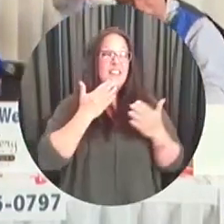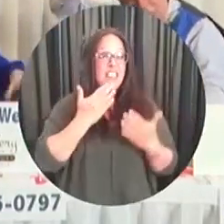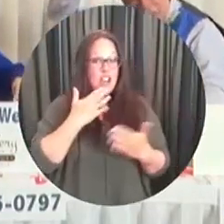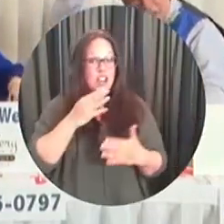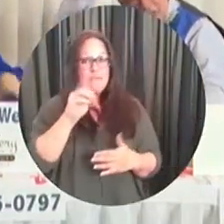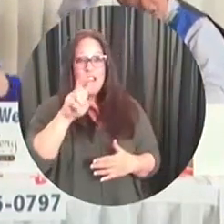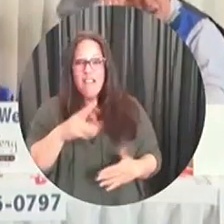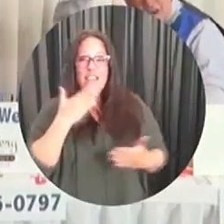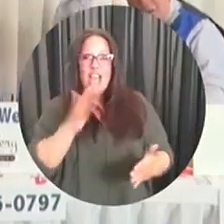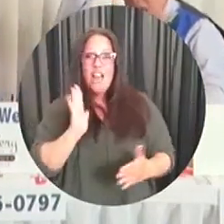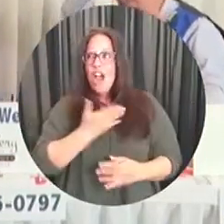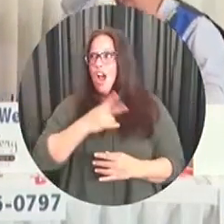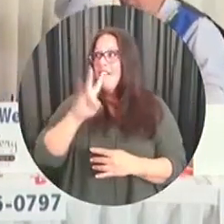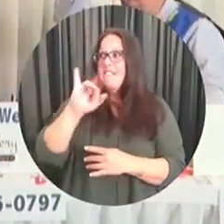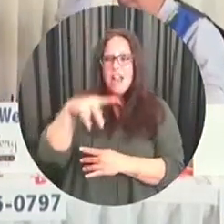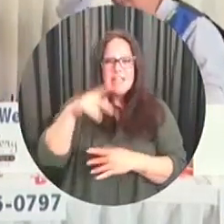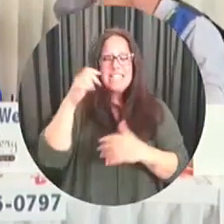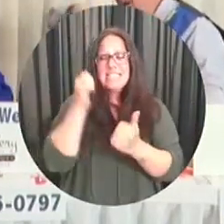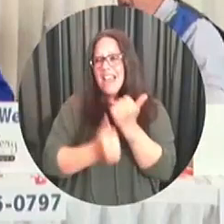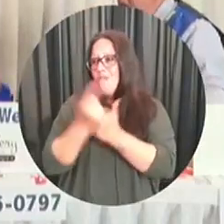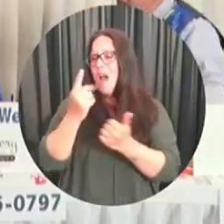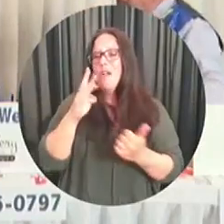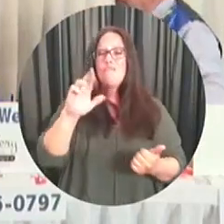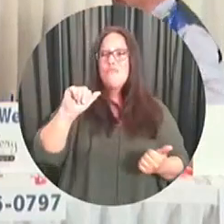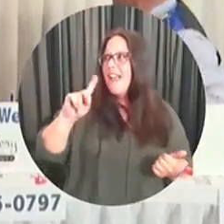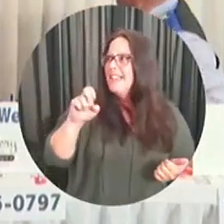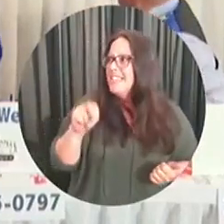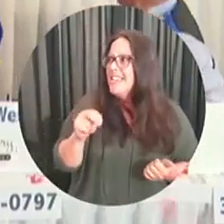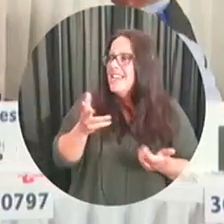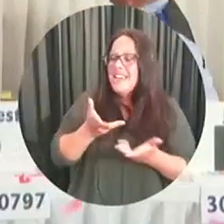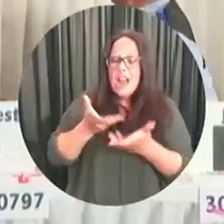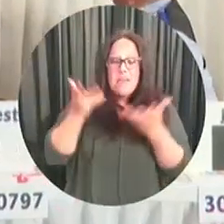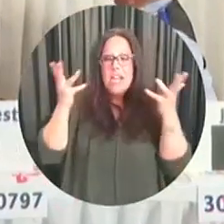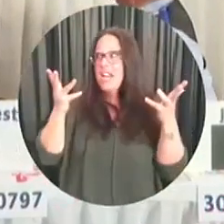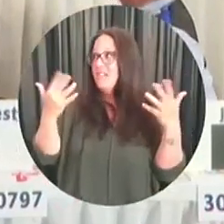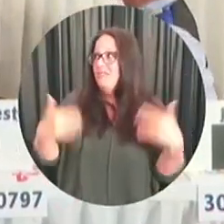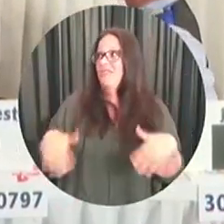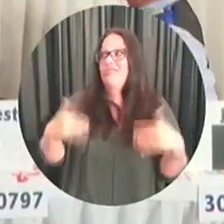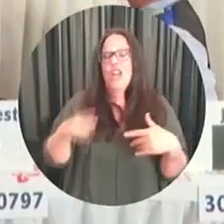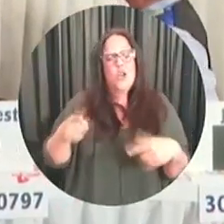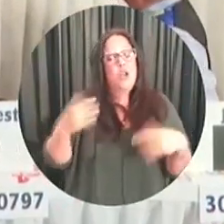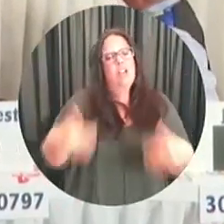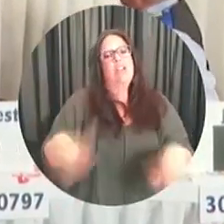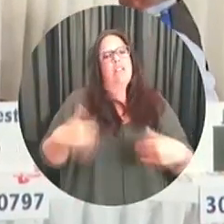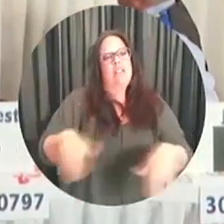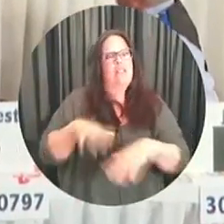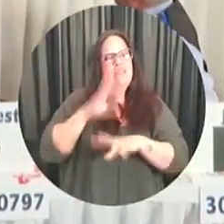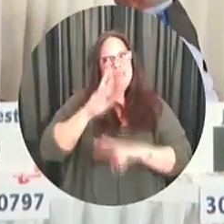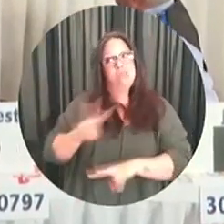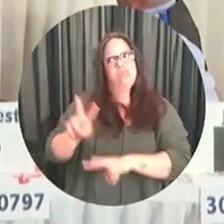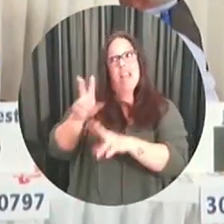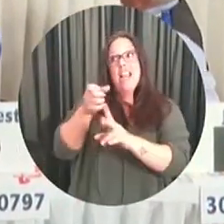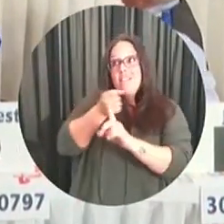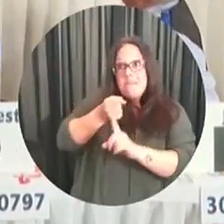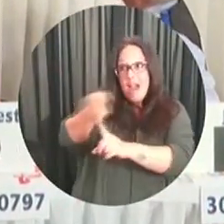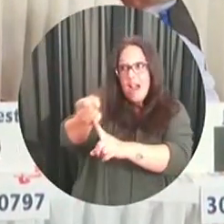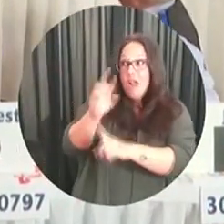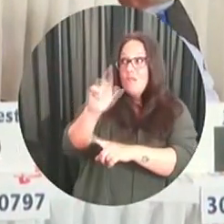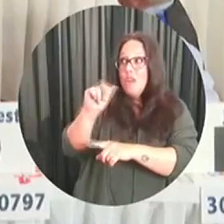VIPs, everyone. Yeah. Brandon here too. He's literally crying. You get on the mic right now. This is all you. So take it